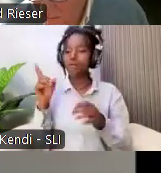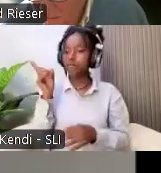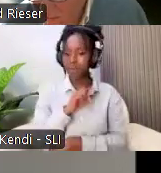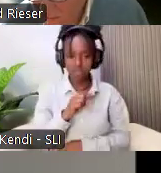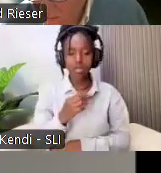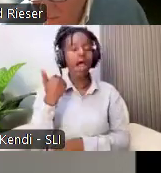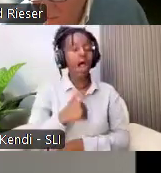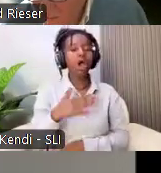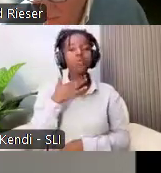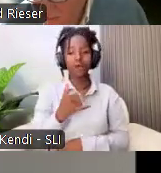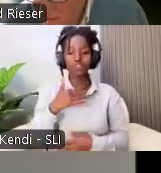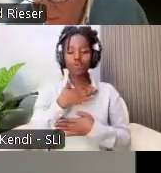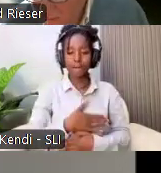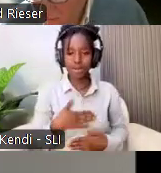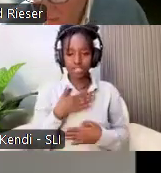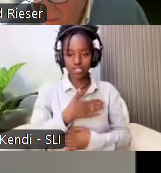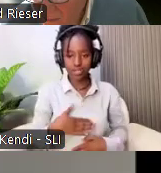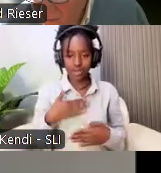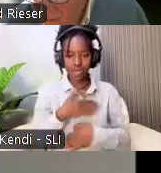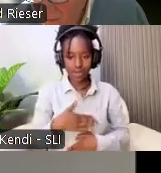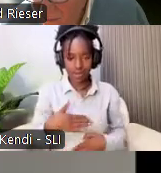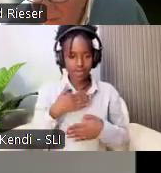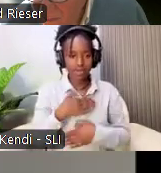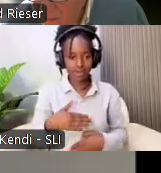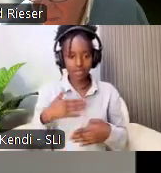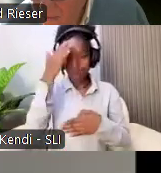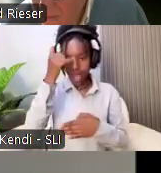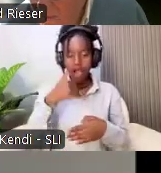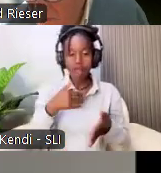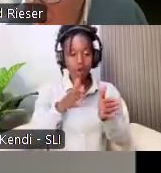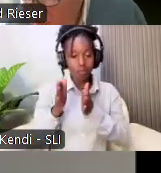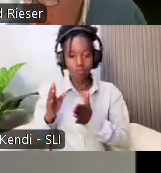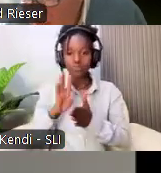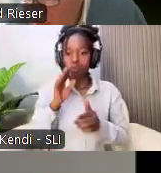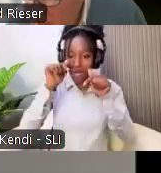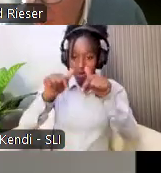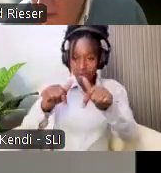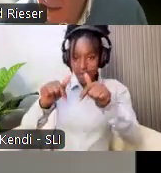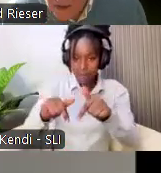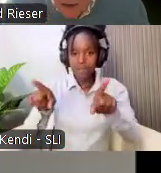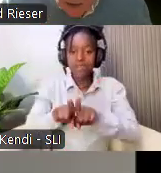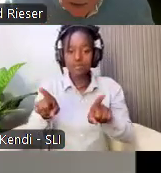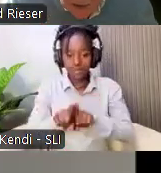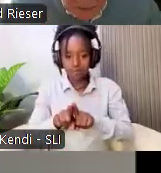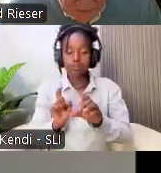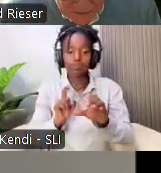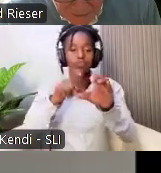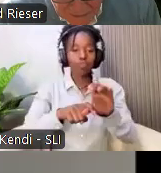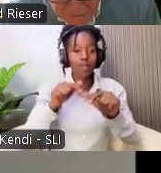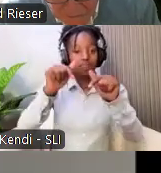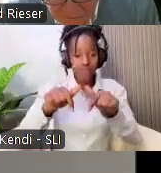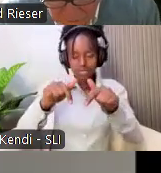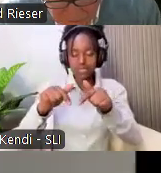my gratitude for the opportunity to speak to you today, but also more importantly, to be on the CDPF. It